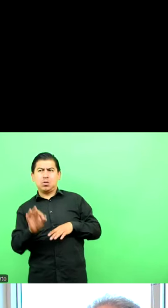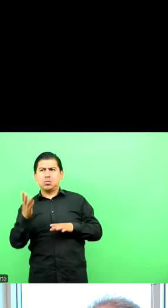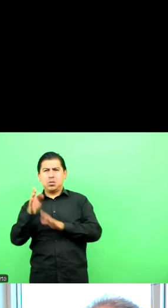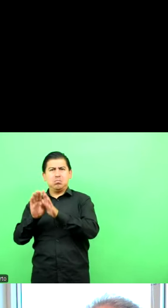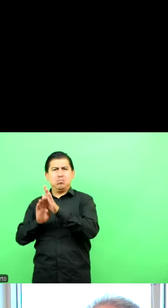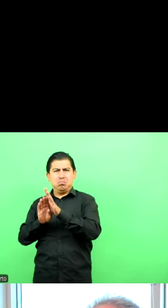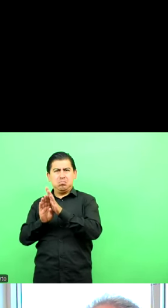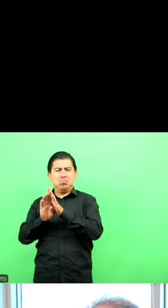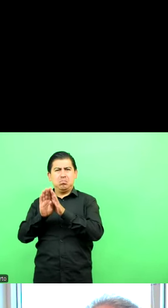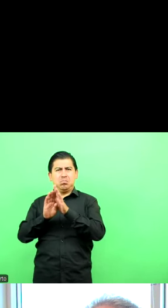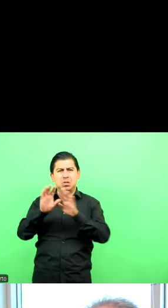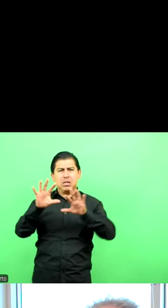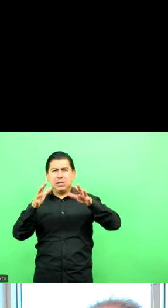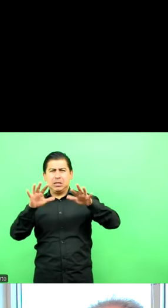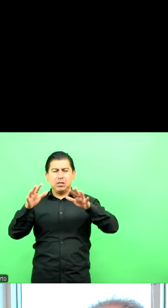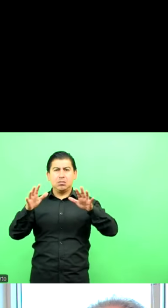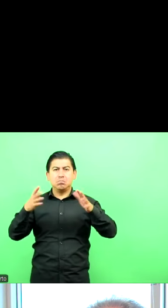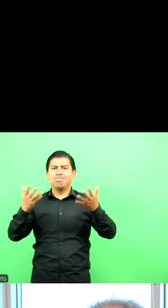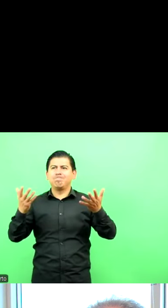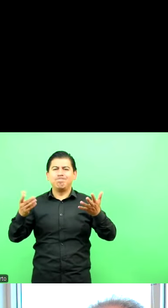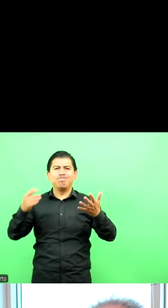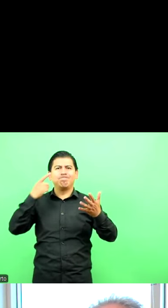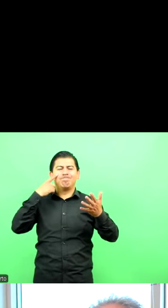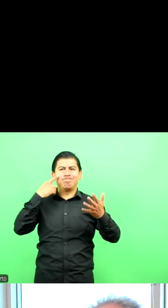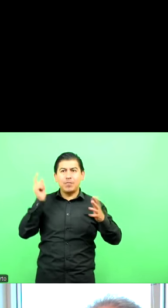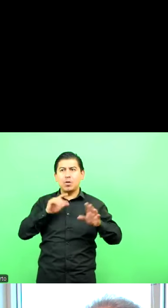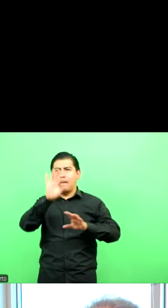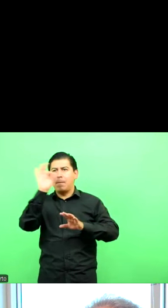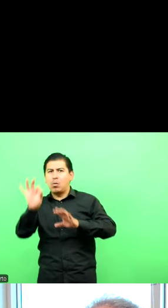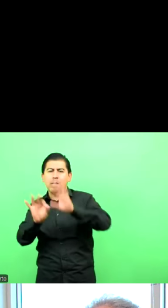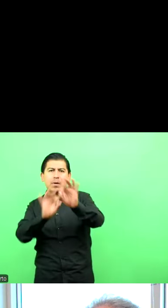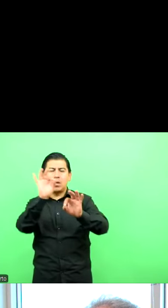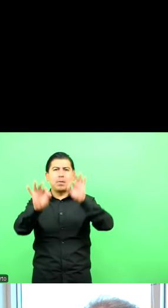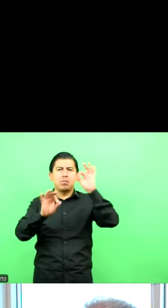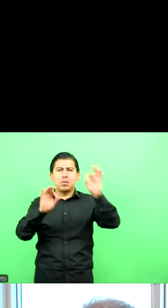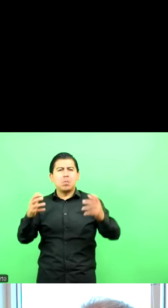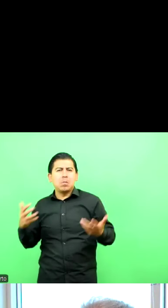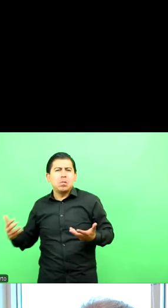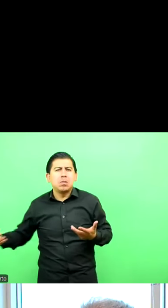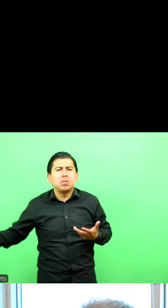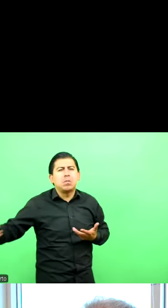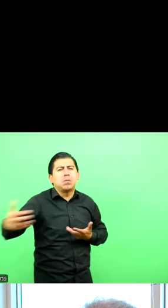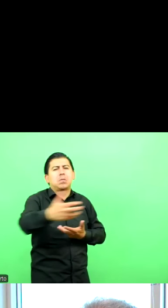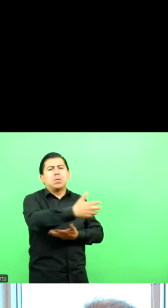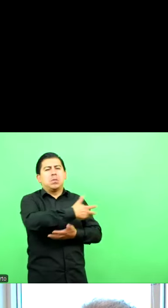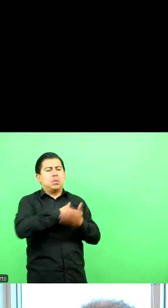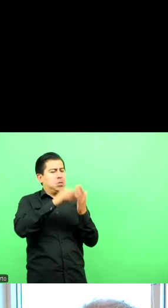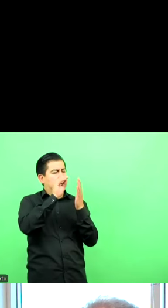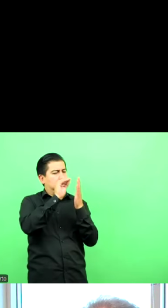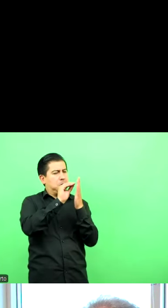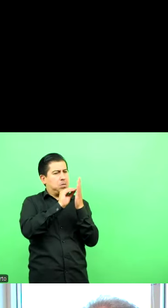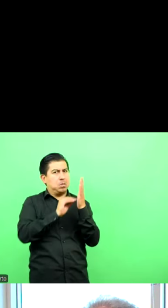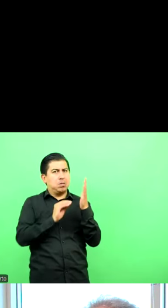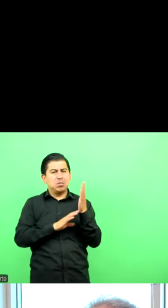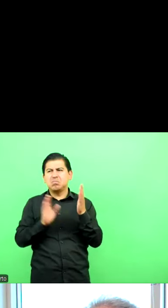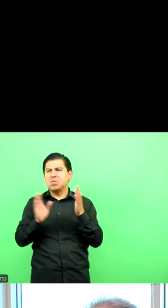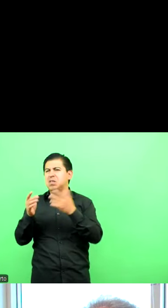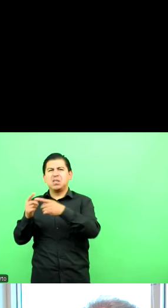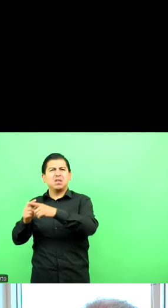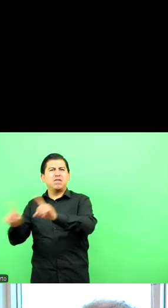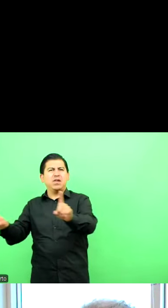this divergence even make it more difficult how we operationalize, how we evaluate the hospital resilience, specifically in